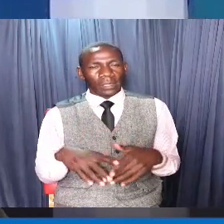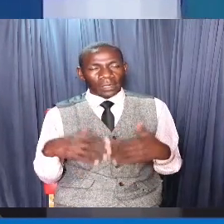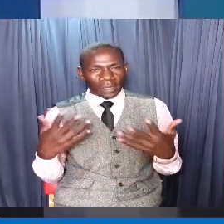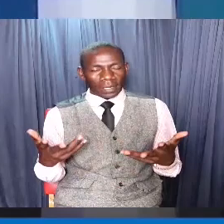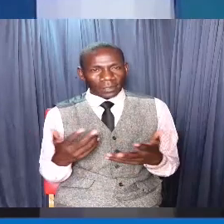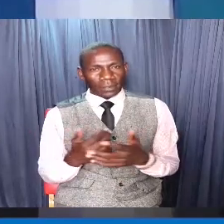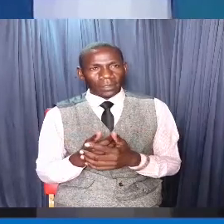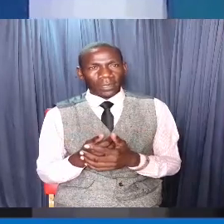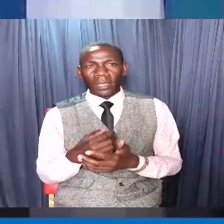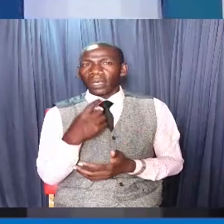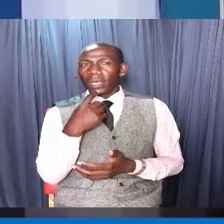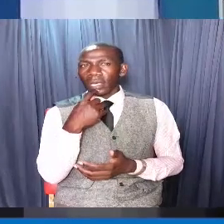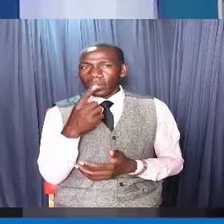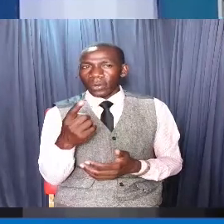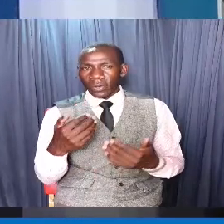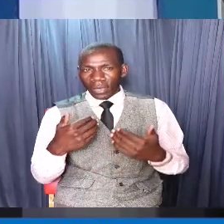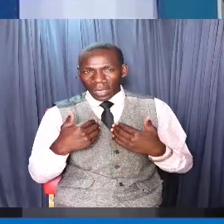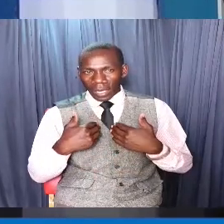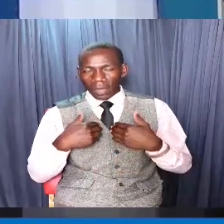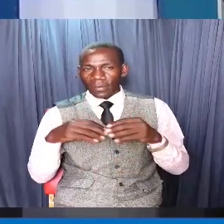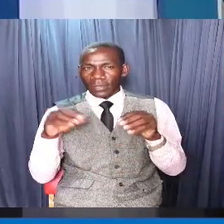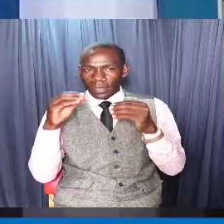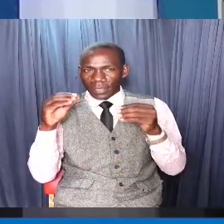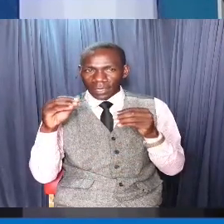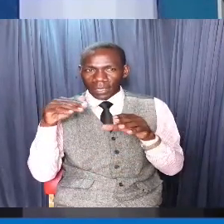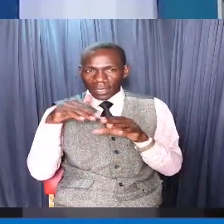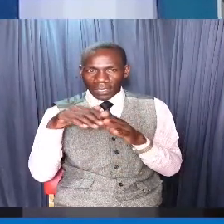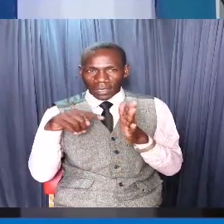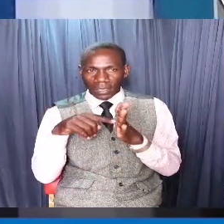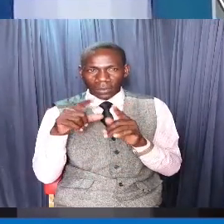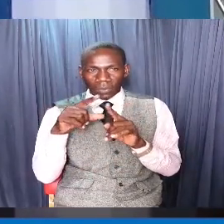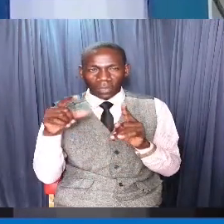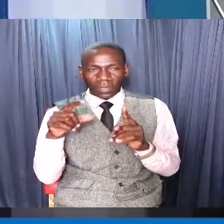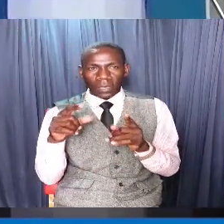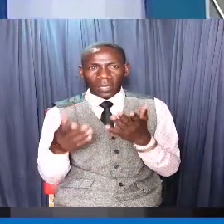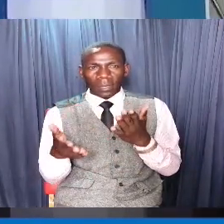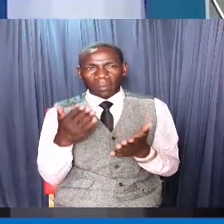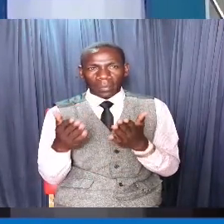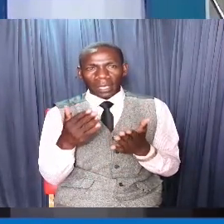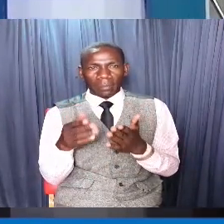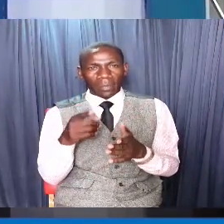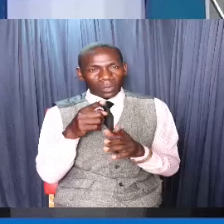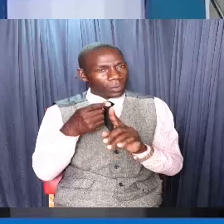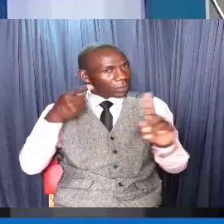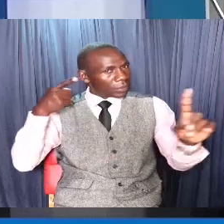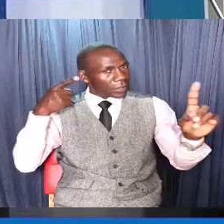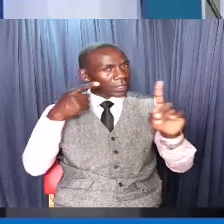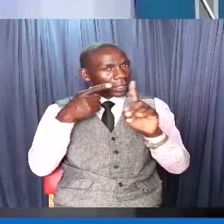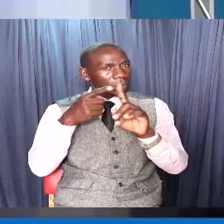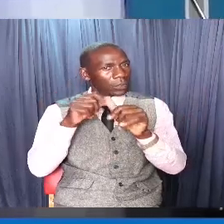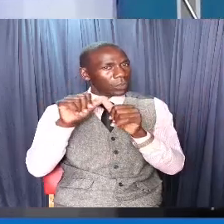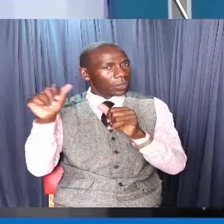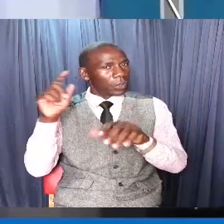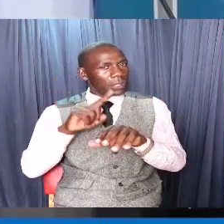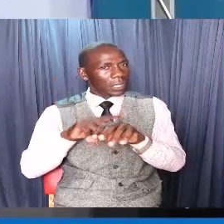Hallelujah. Ndio nawaambia hapo kuna mafundisho mengi. I told you there are so many teachings in this narrative. Taweza kwa wewe ulilengwa kitambo. Maybe you are hit long